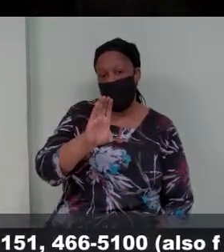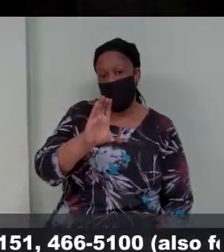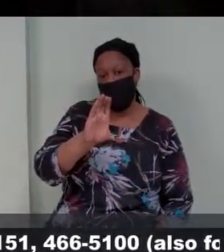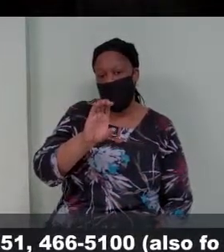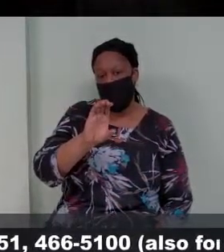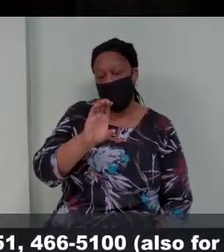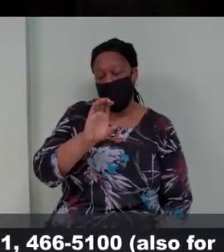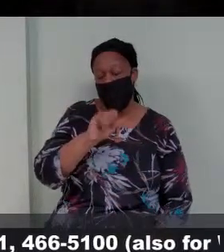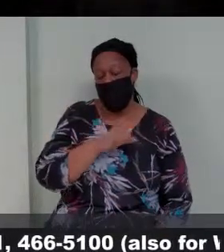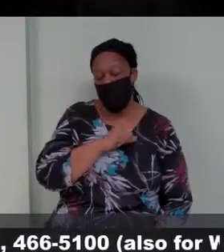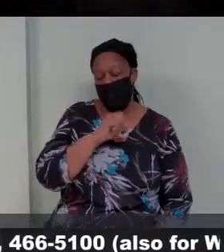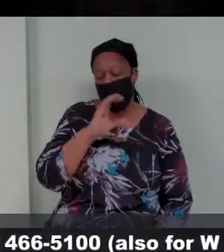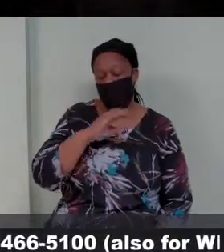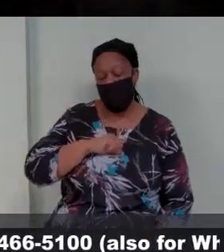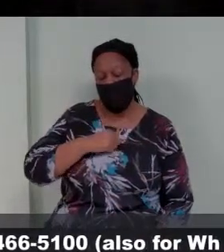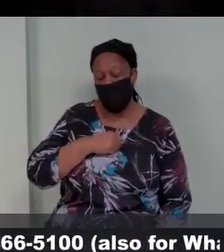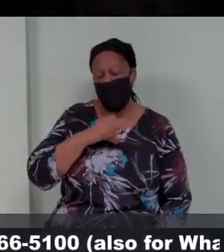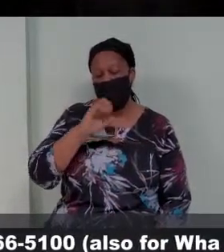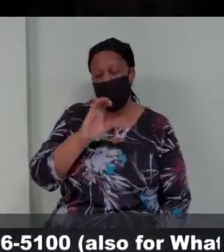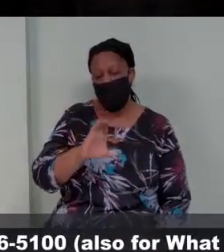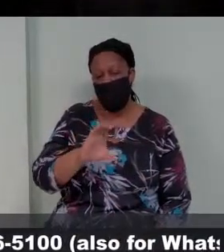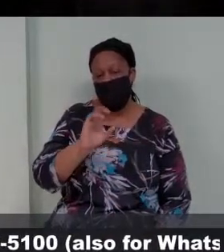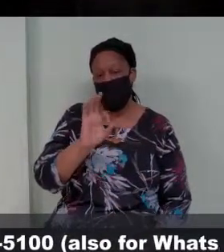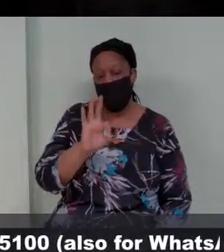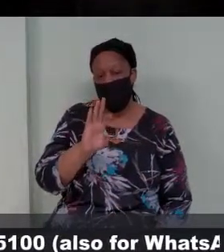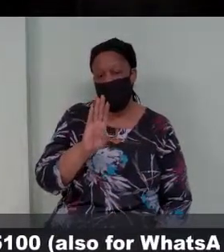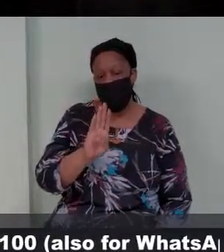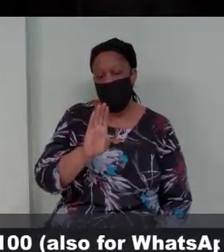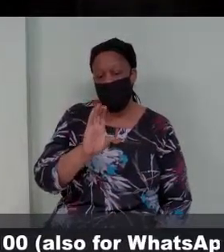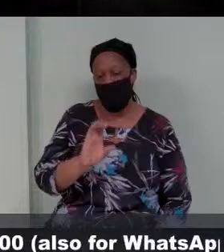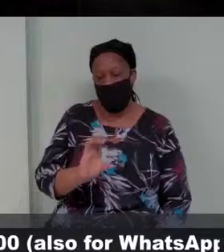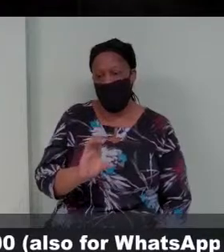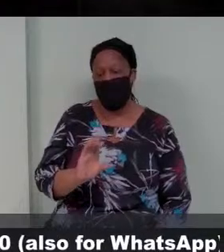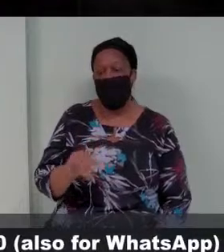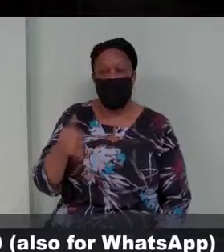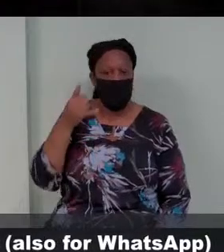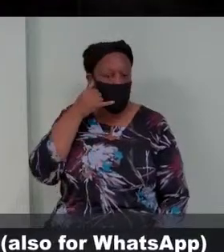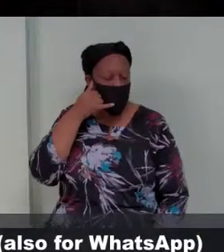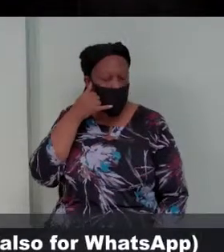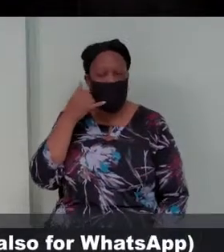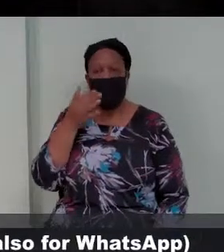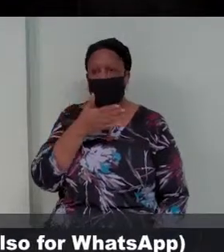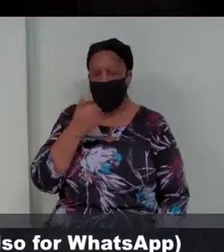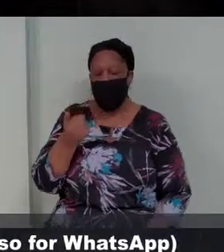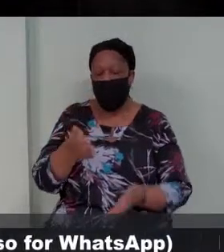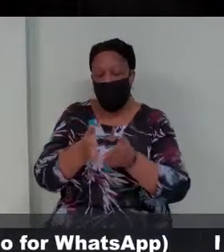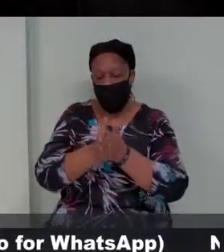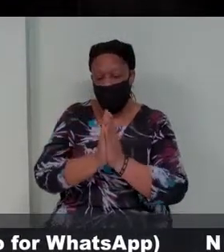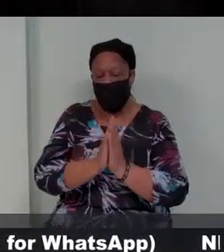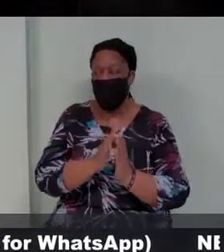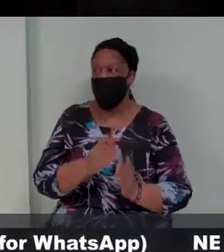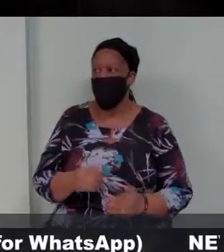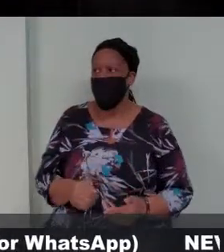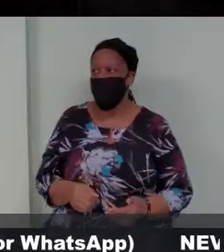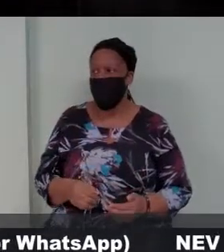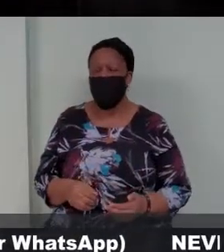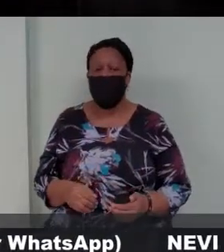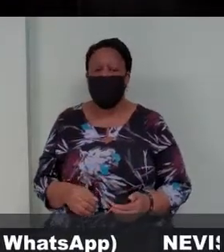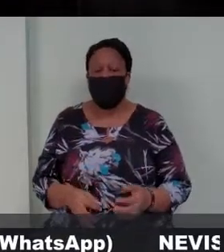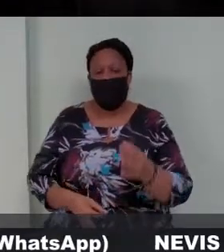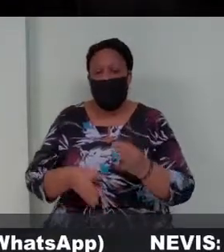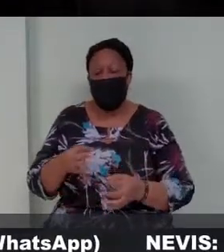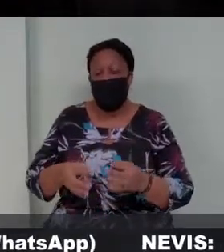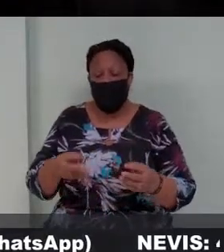accounts@cfbc.edu.kn. If graduates have any questions regarding the modified format for the